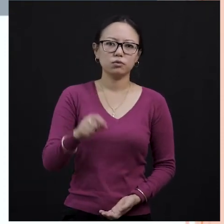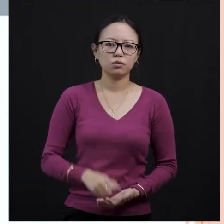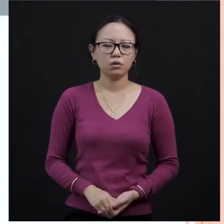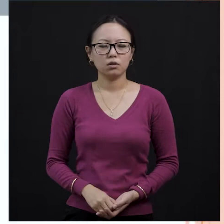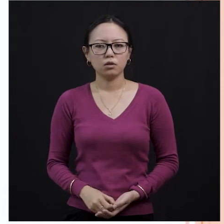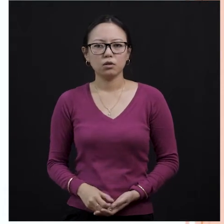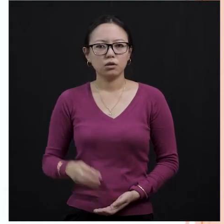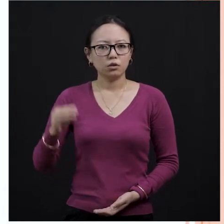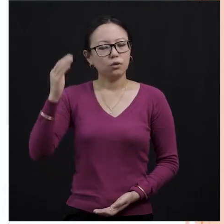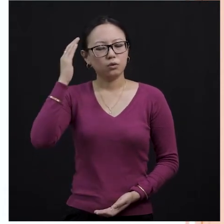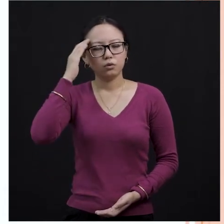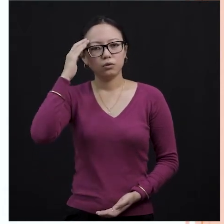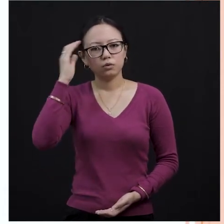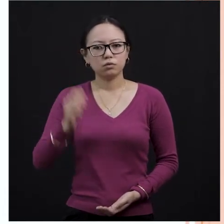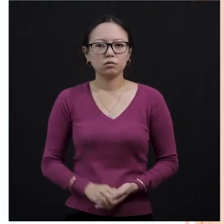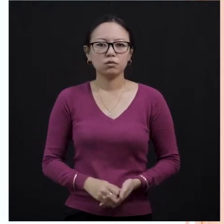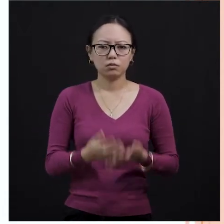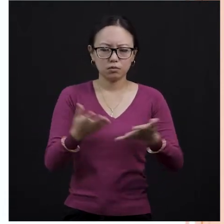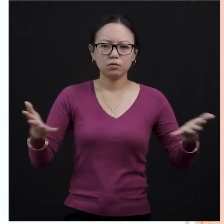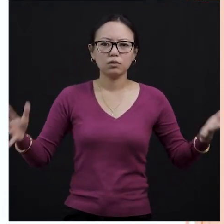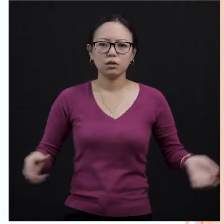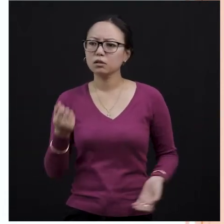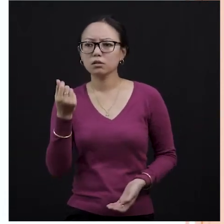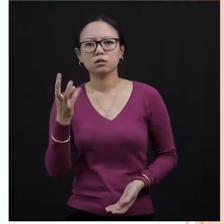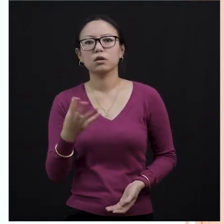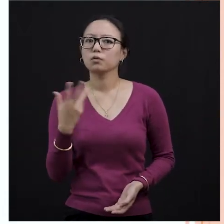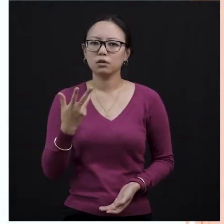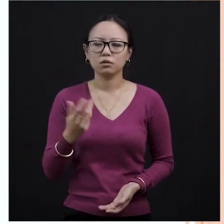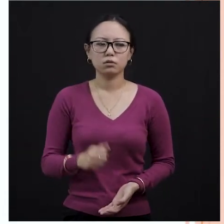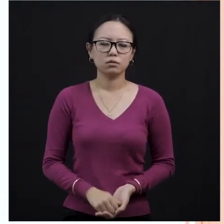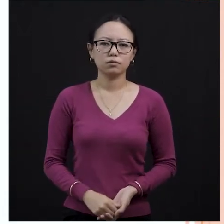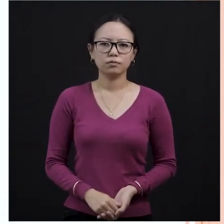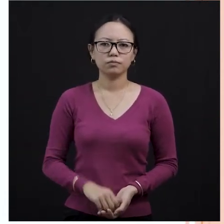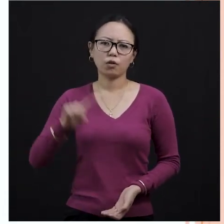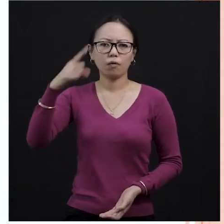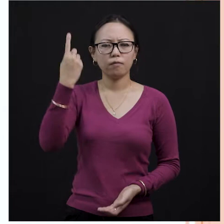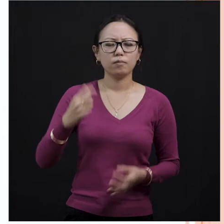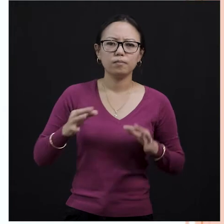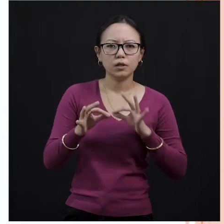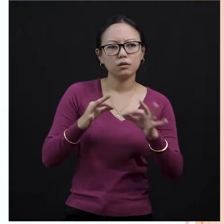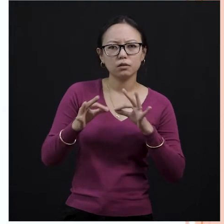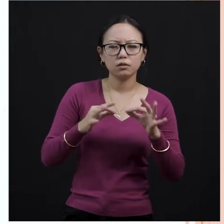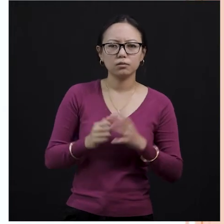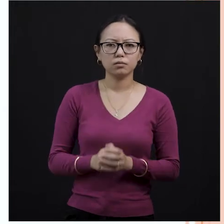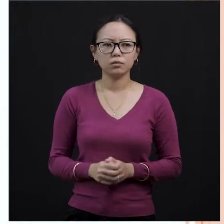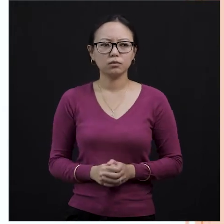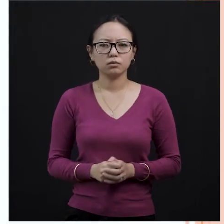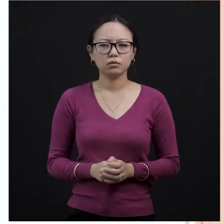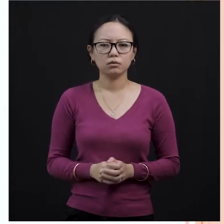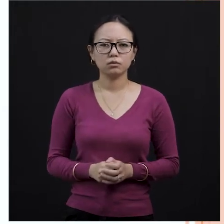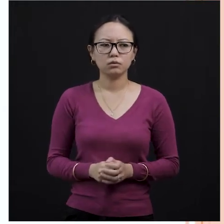Okay? So the first example that we're going to look at is fruits and